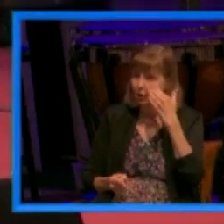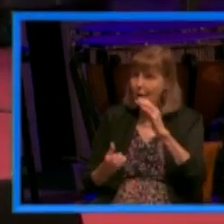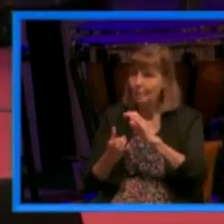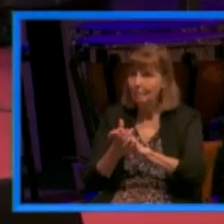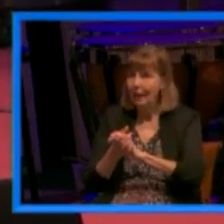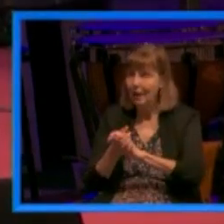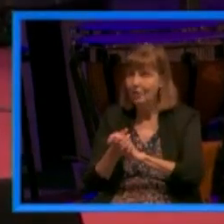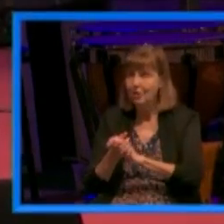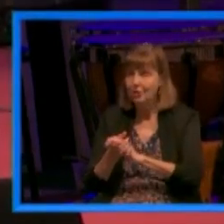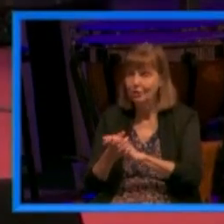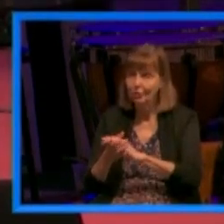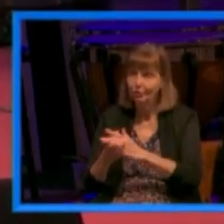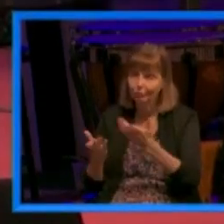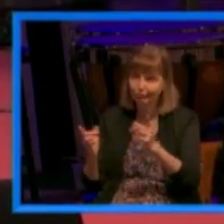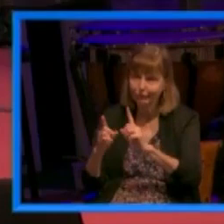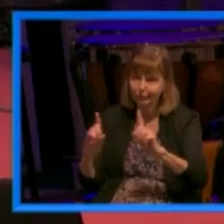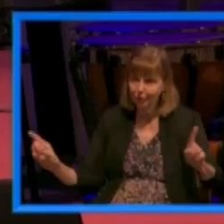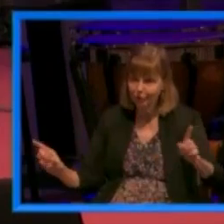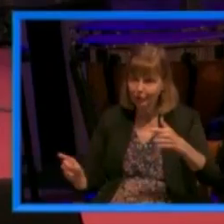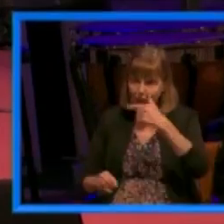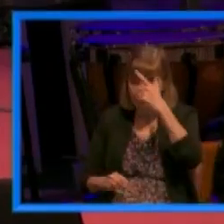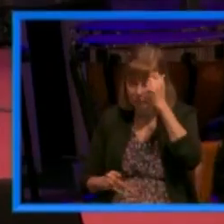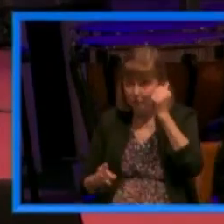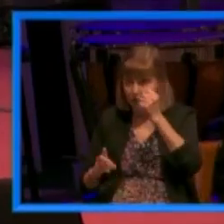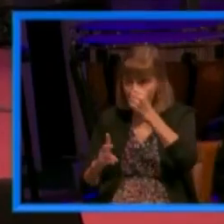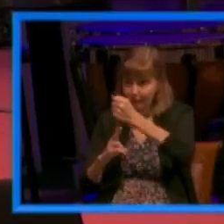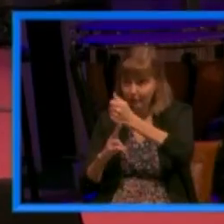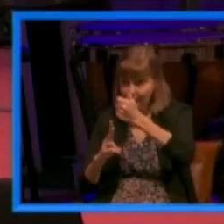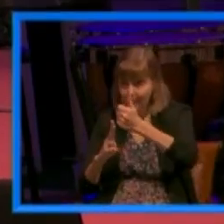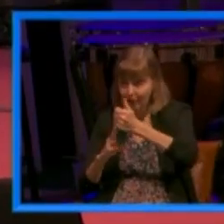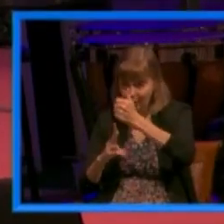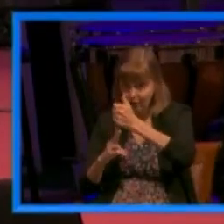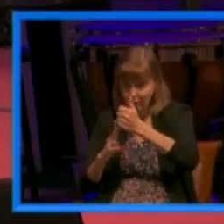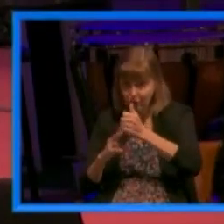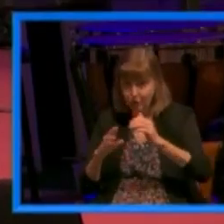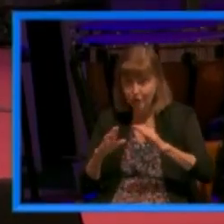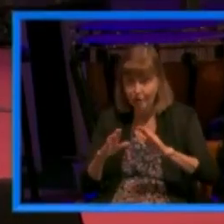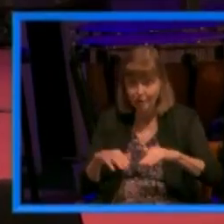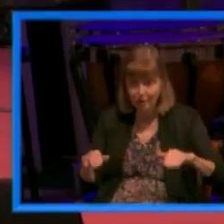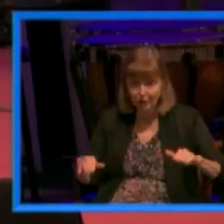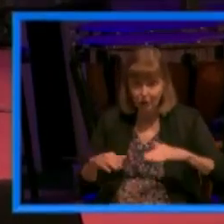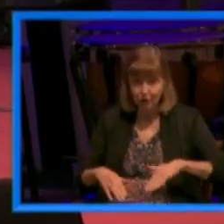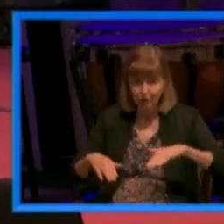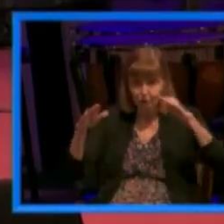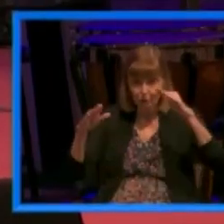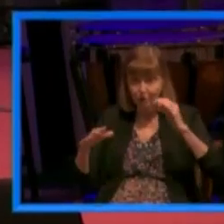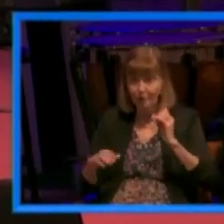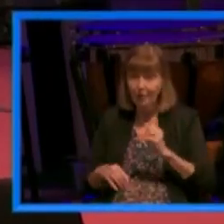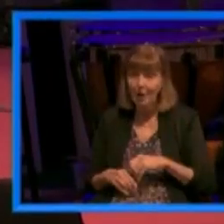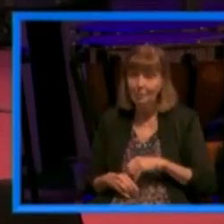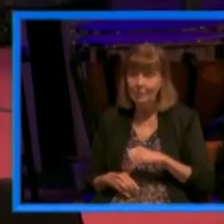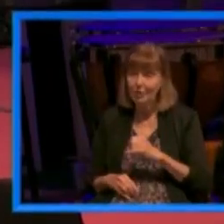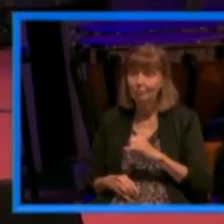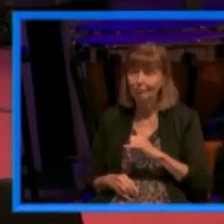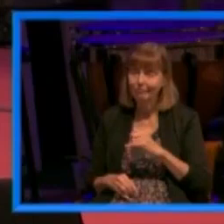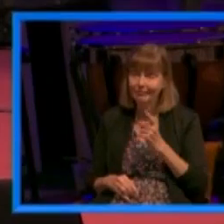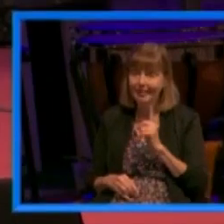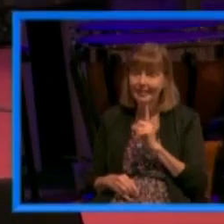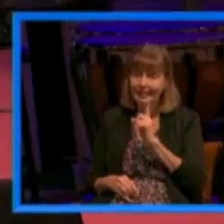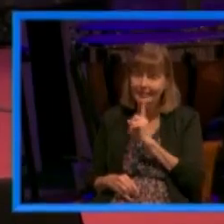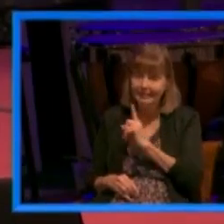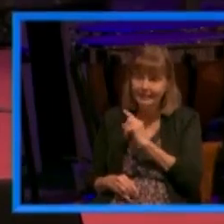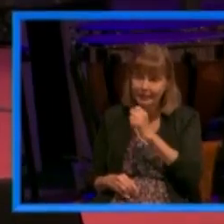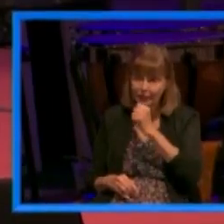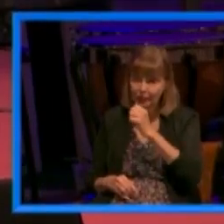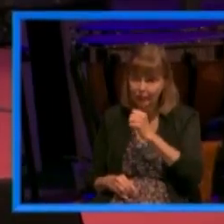adultery. You know the children that had to grow up in a single home because of drug addiction. You know the churches that